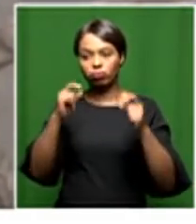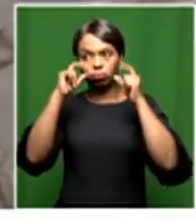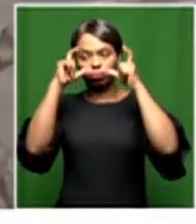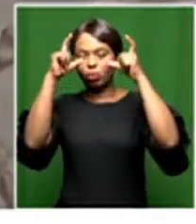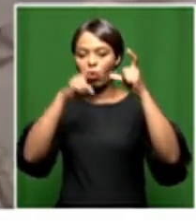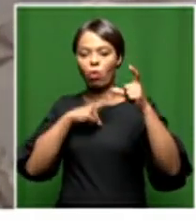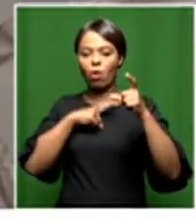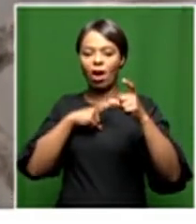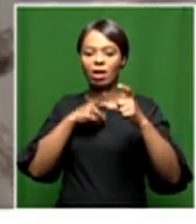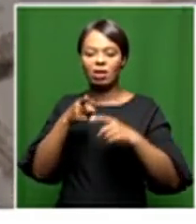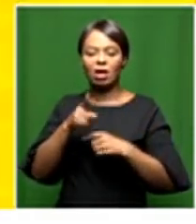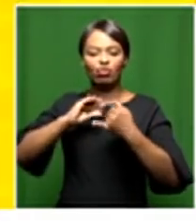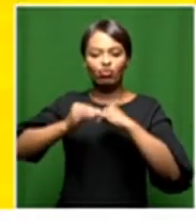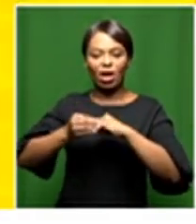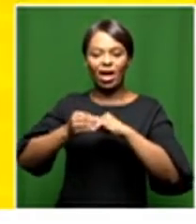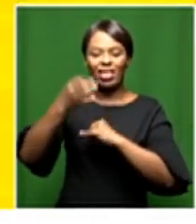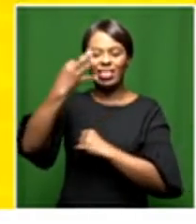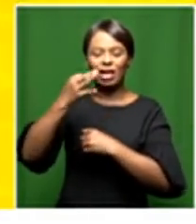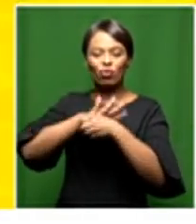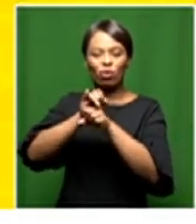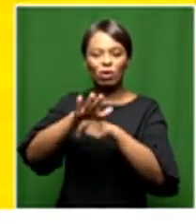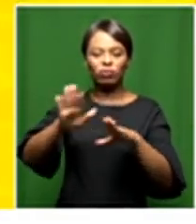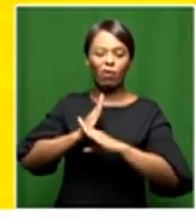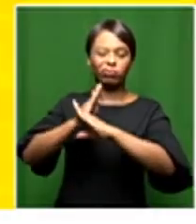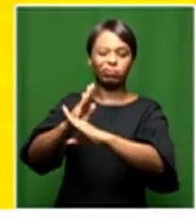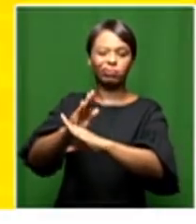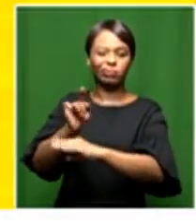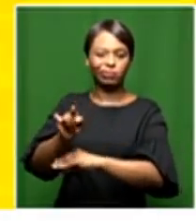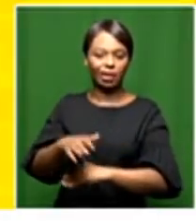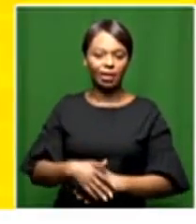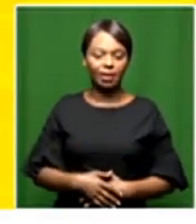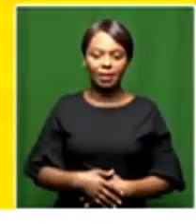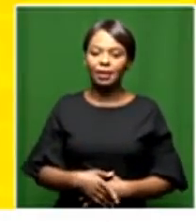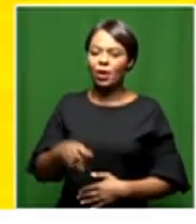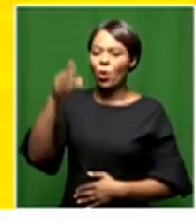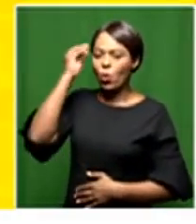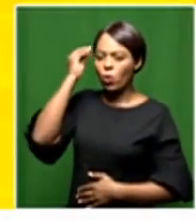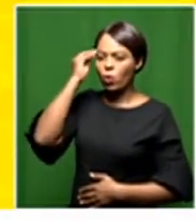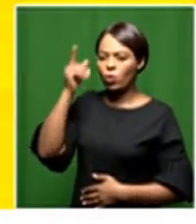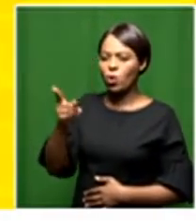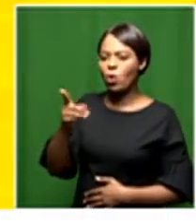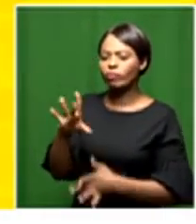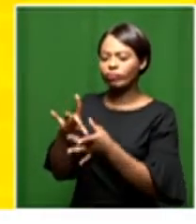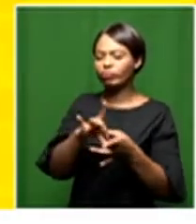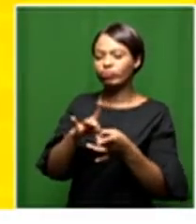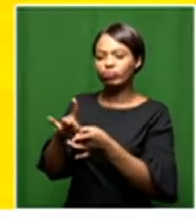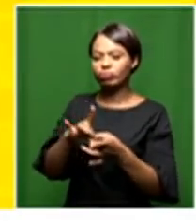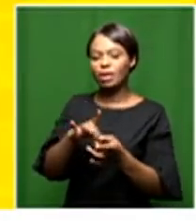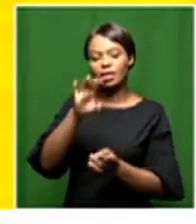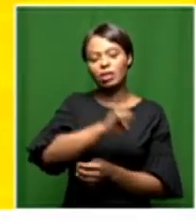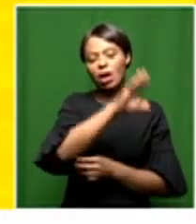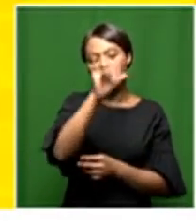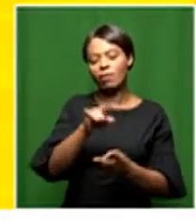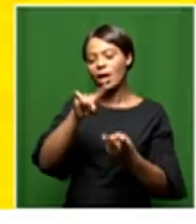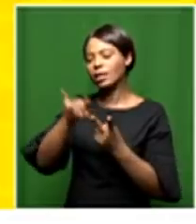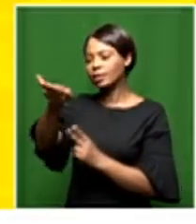wave. So we know about the interconnectedness of South Africa and Zimbabwe, and we